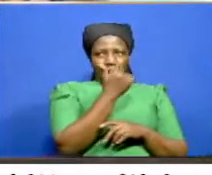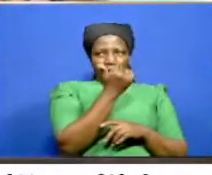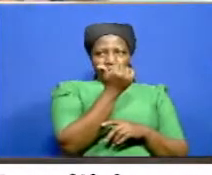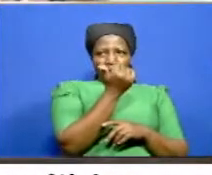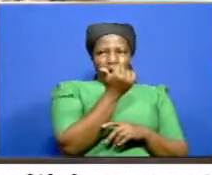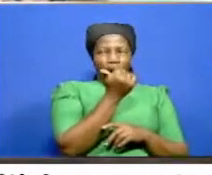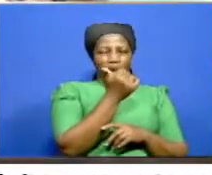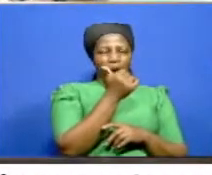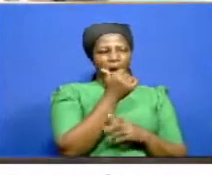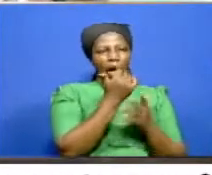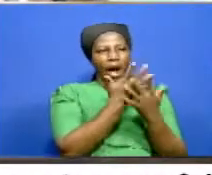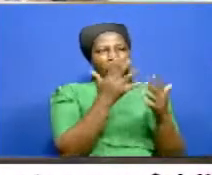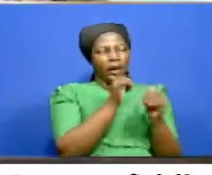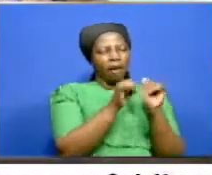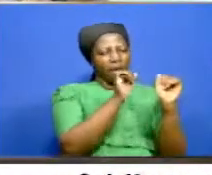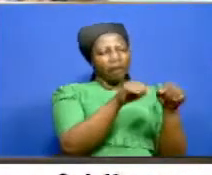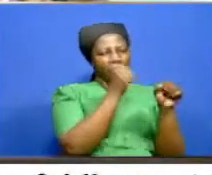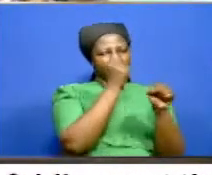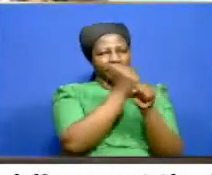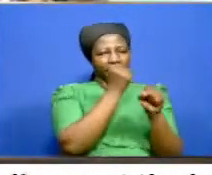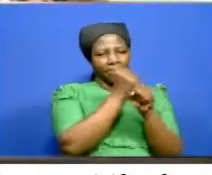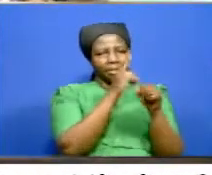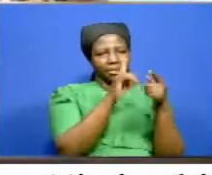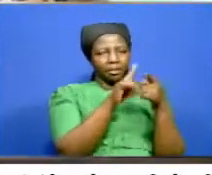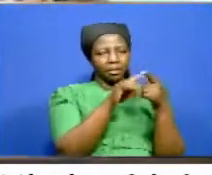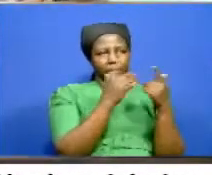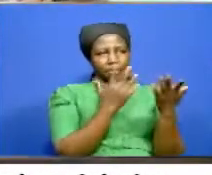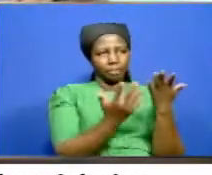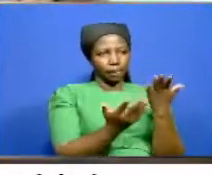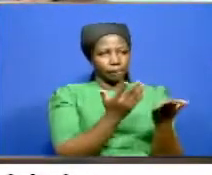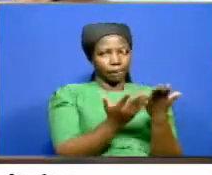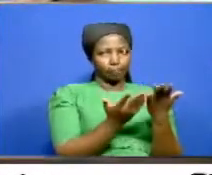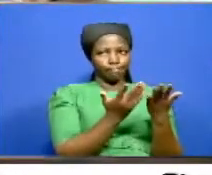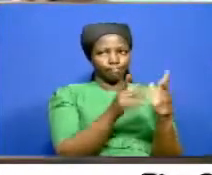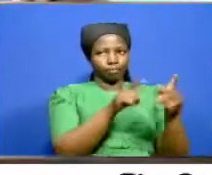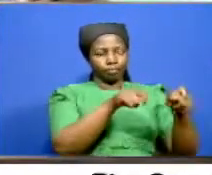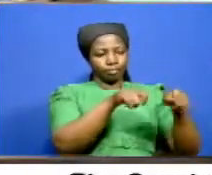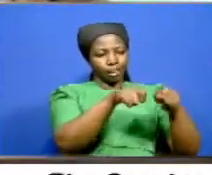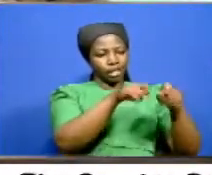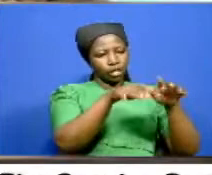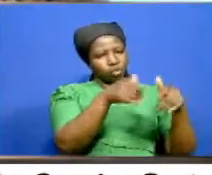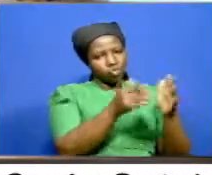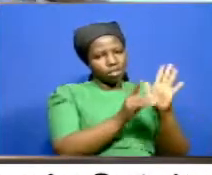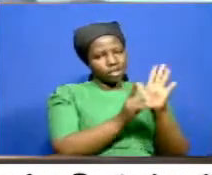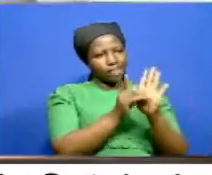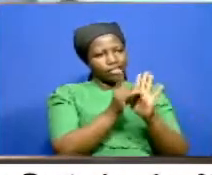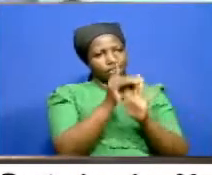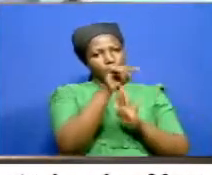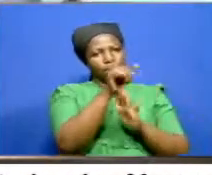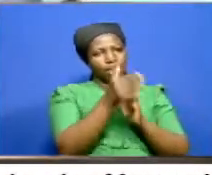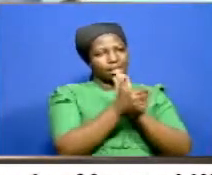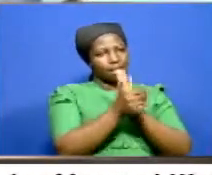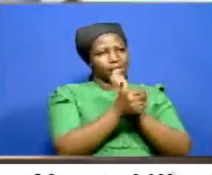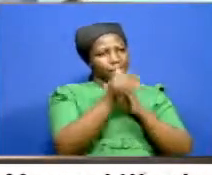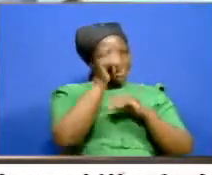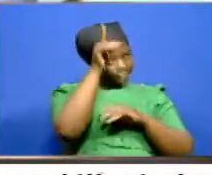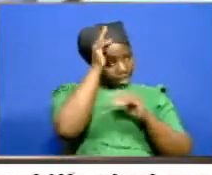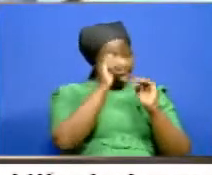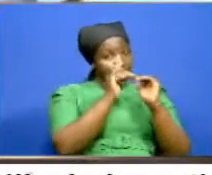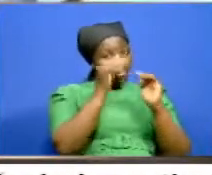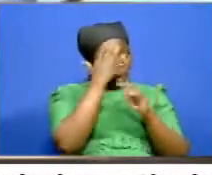can do to at least, you know, manage to develop, you know, these talents at the grassroots level?